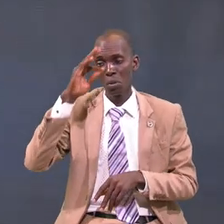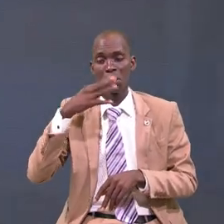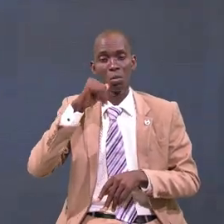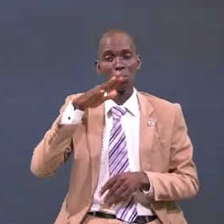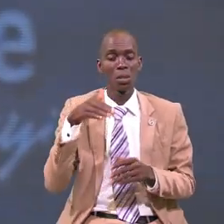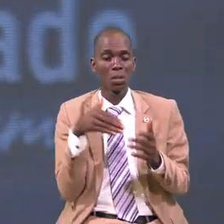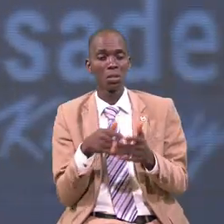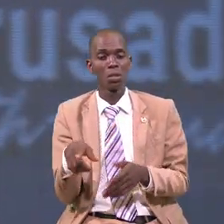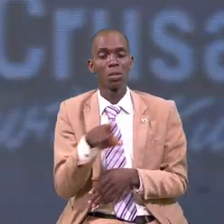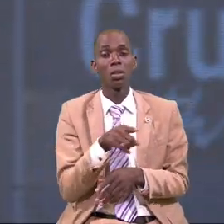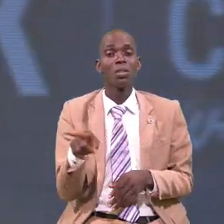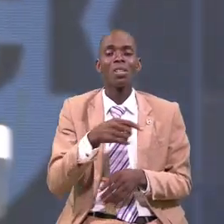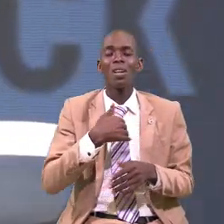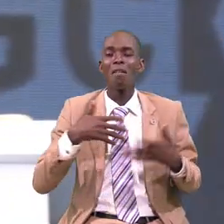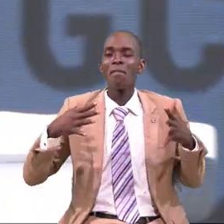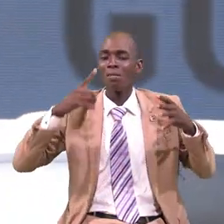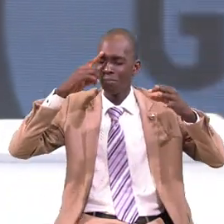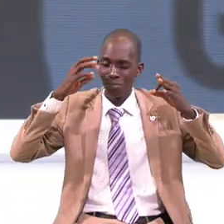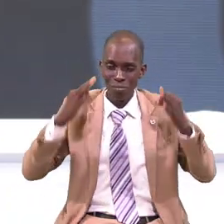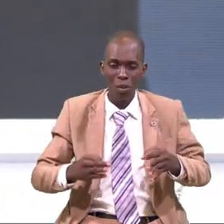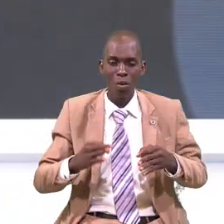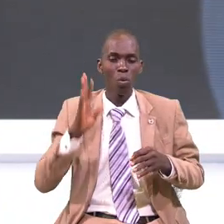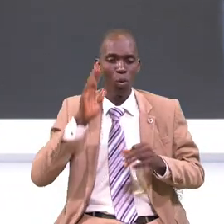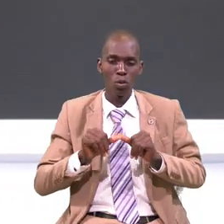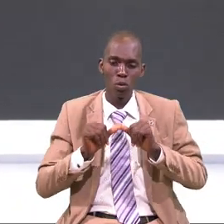they made up their mind they are going to please the Lord.